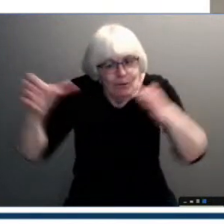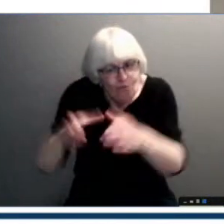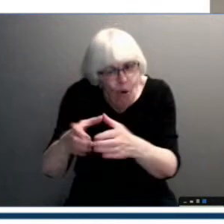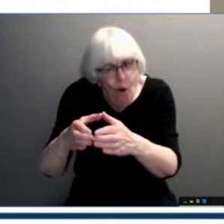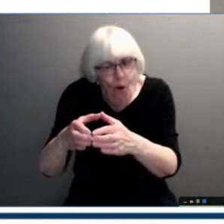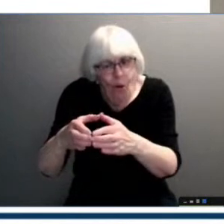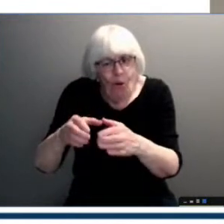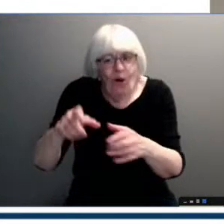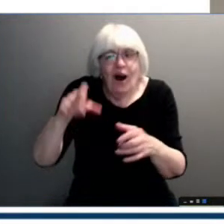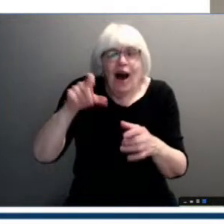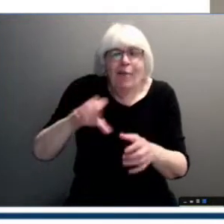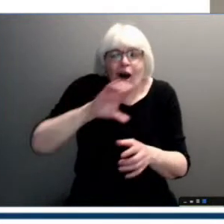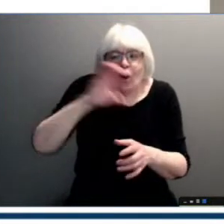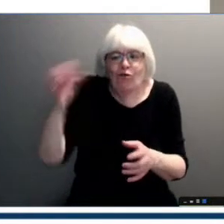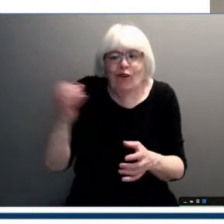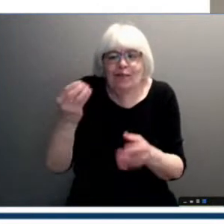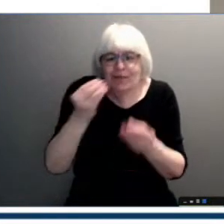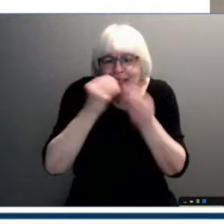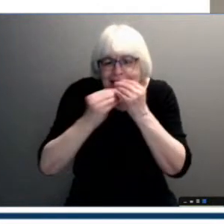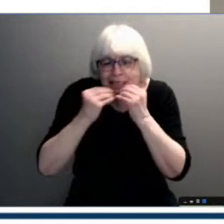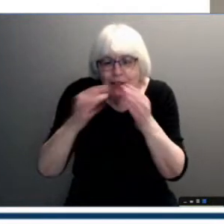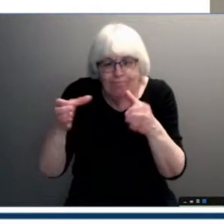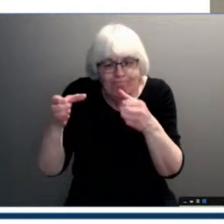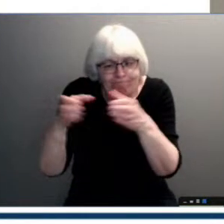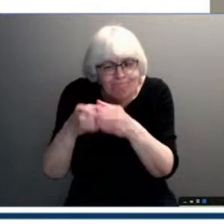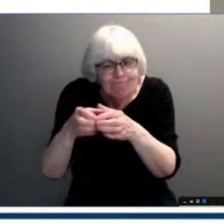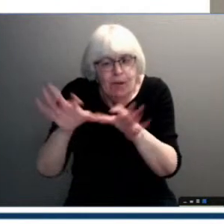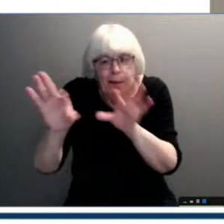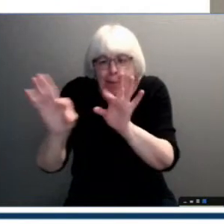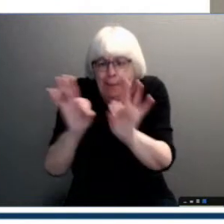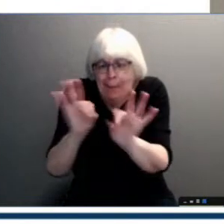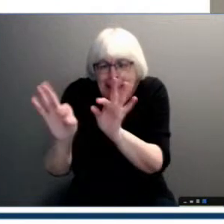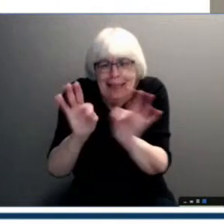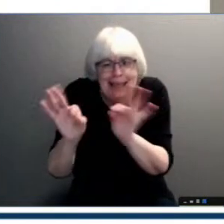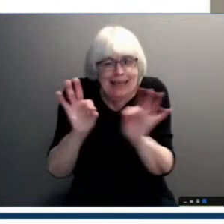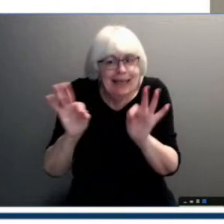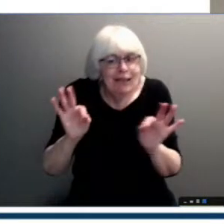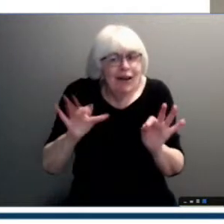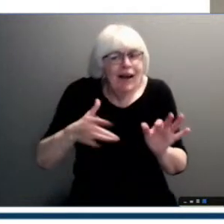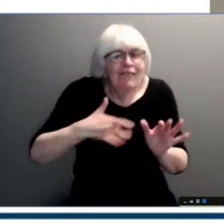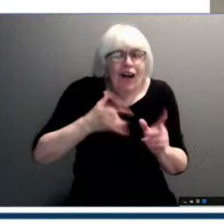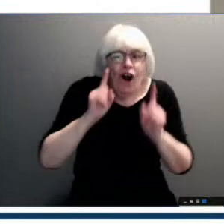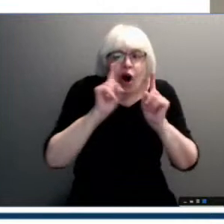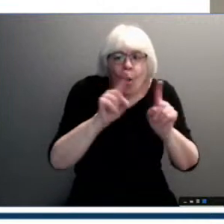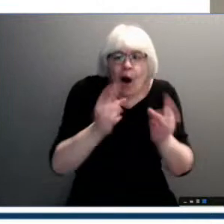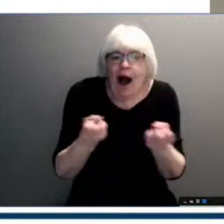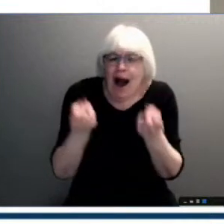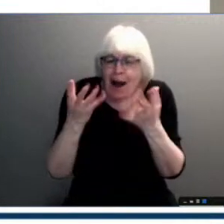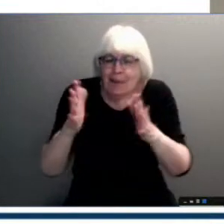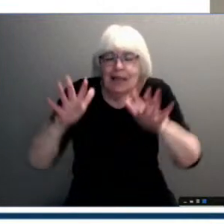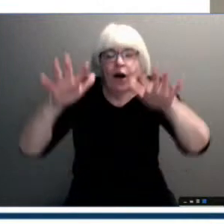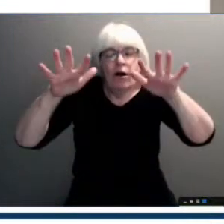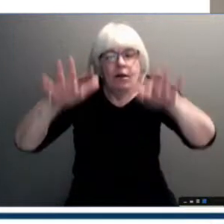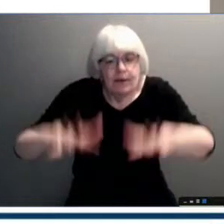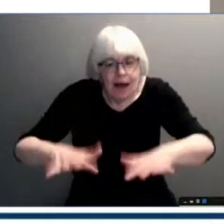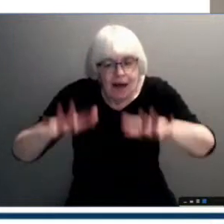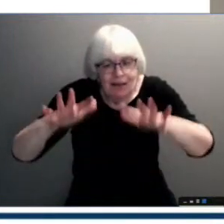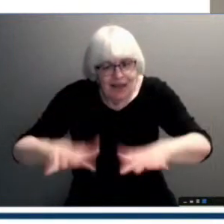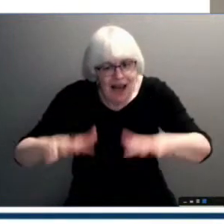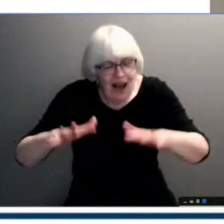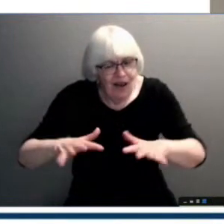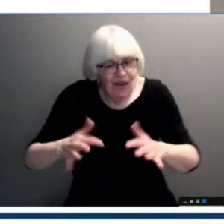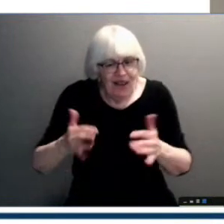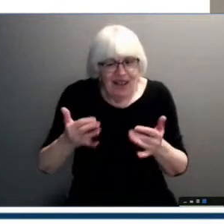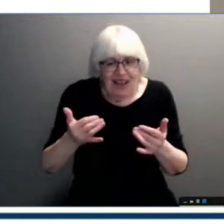social events are you going to go to? And you have to think about, is that travel really necessary at this time of the year? It's